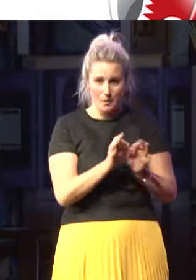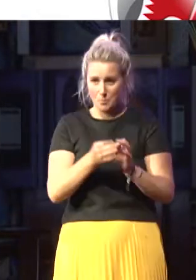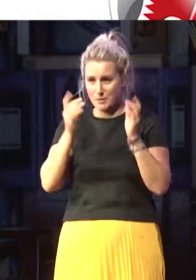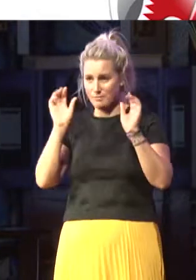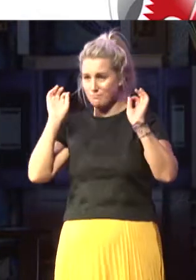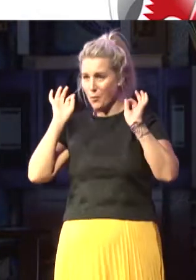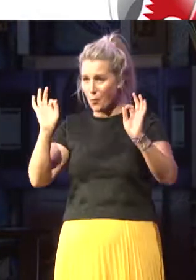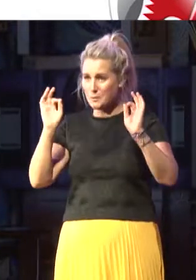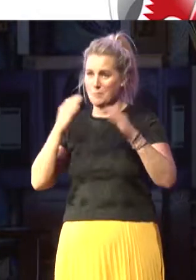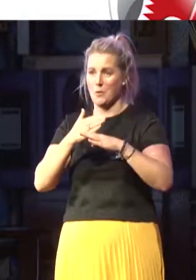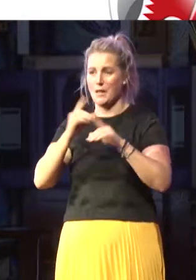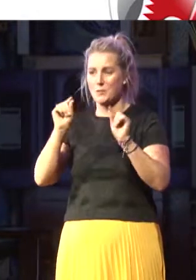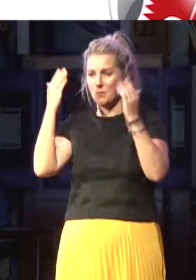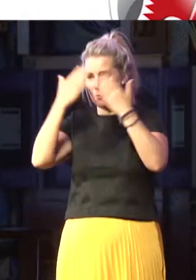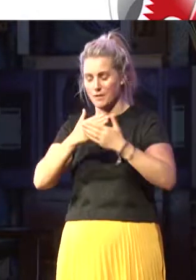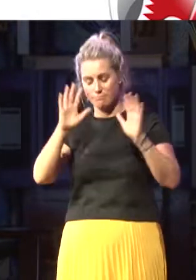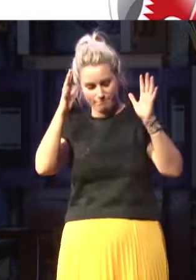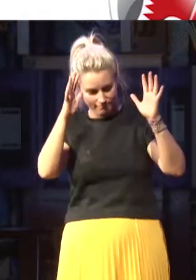tonight.